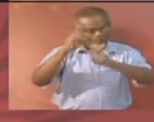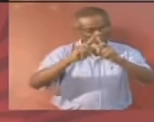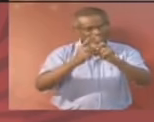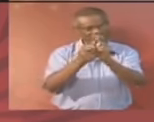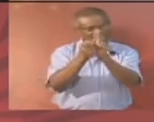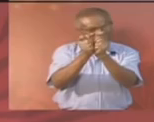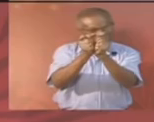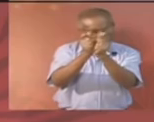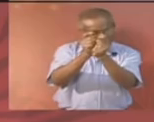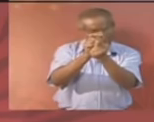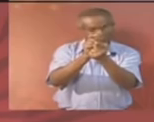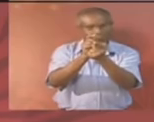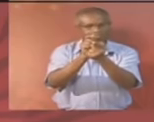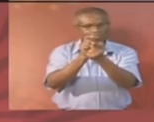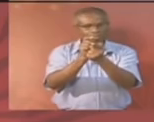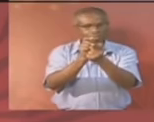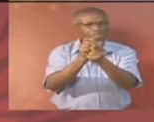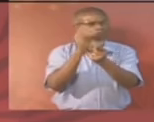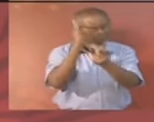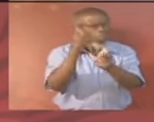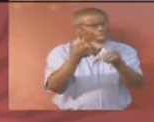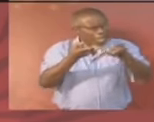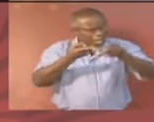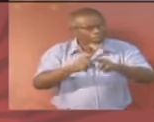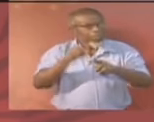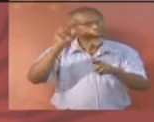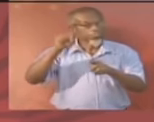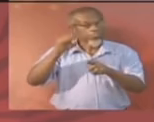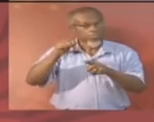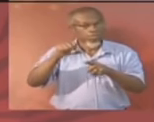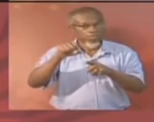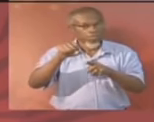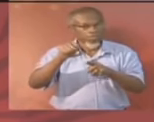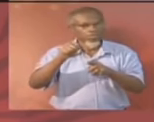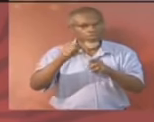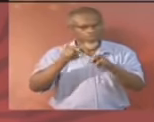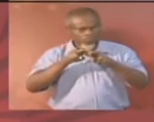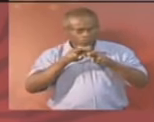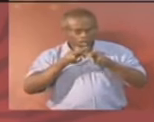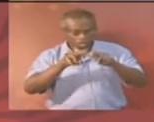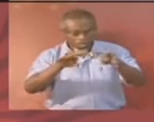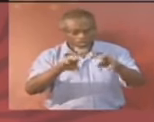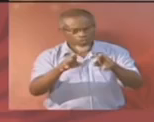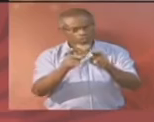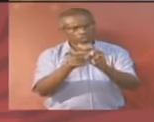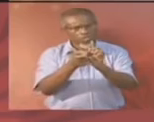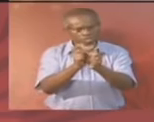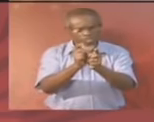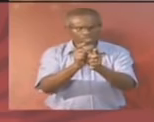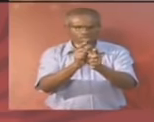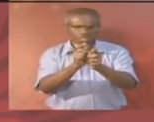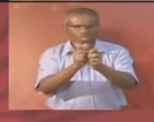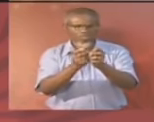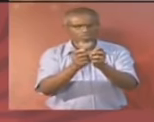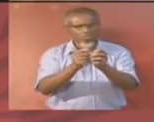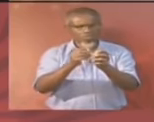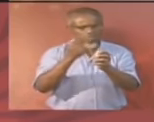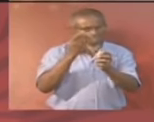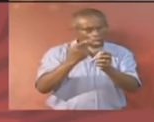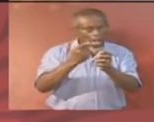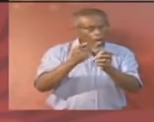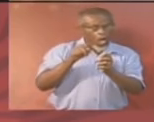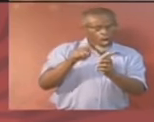normal, it's expected, it is the way that the virus evolves into many different lineages, okay? So slightly different versions of the virus that